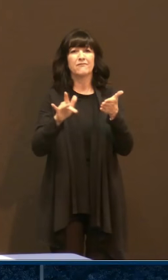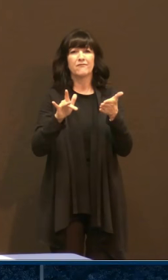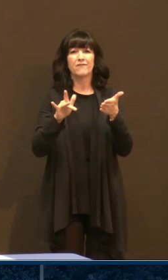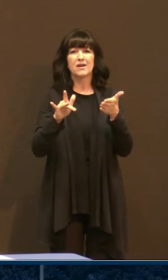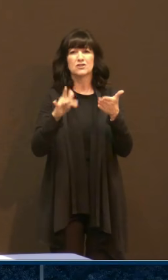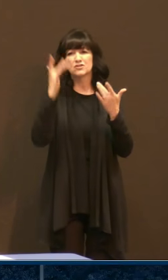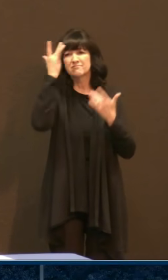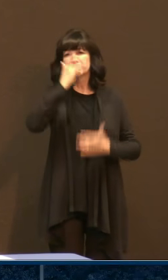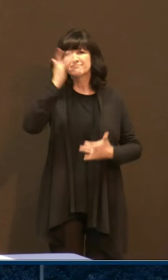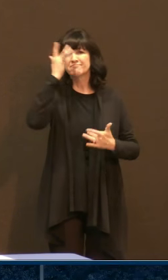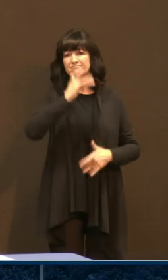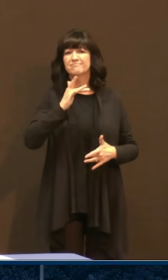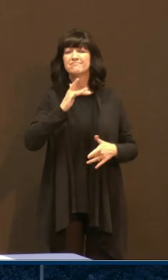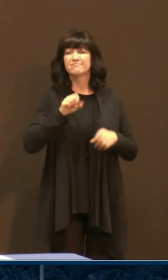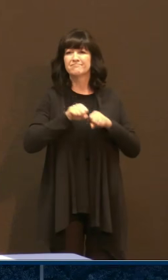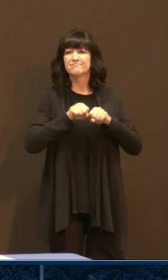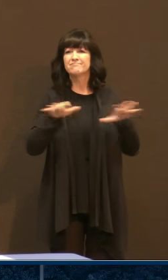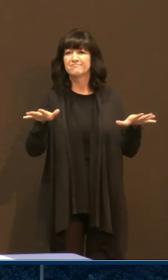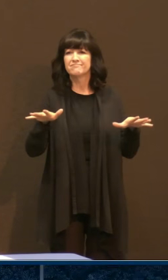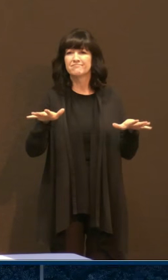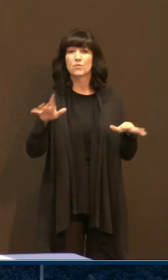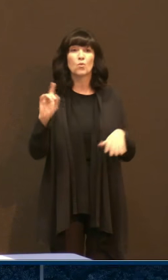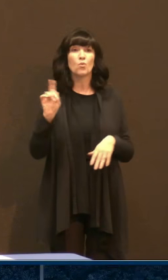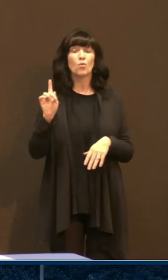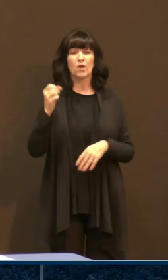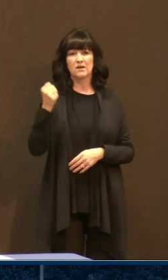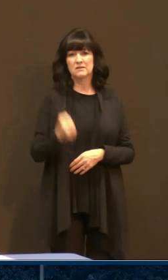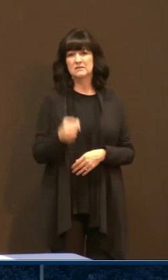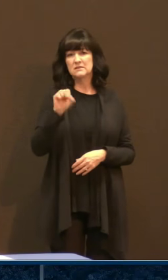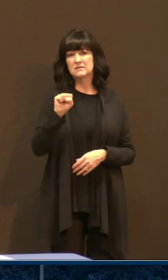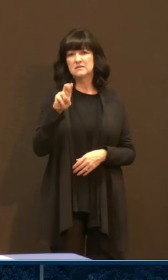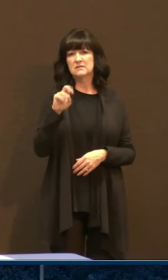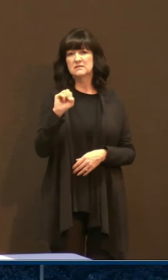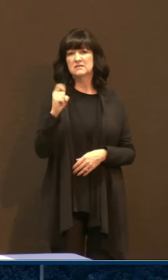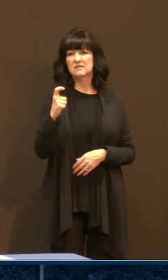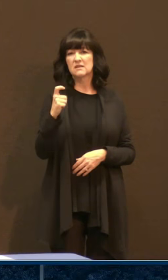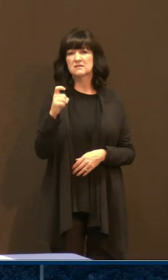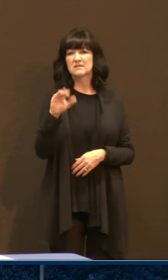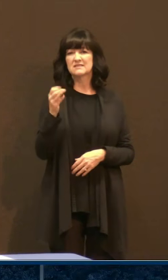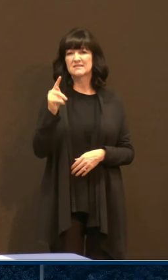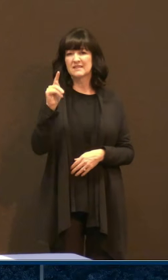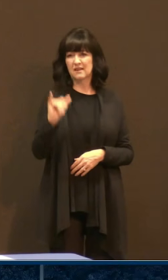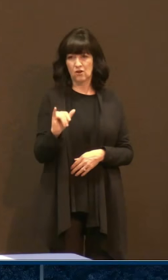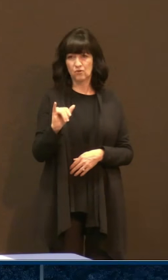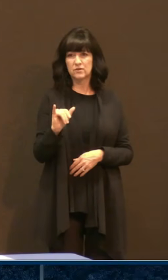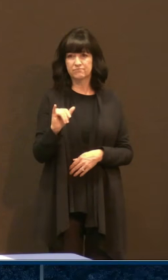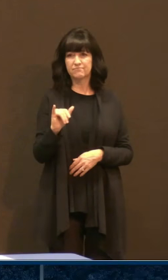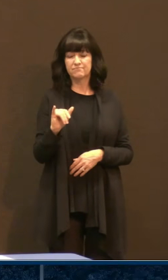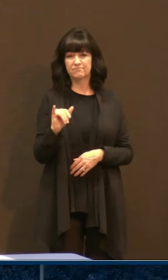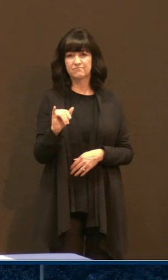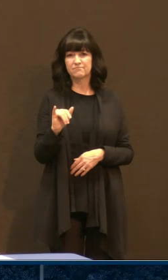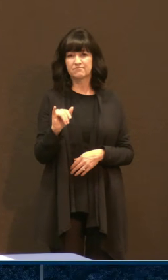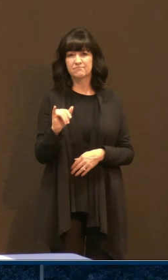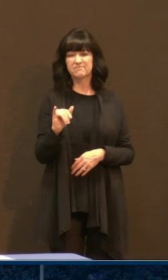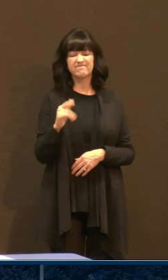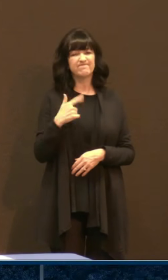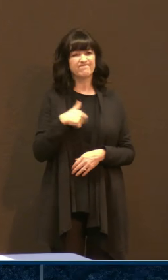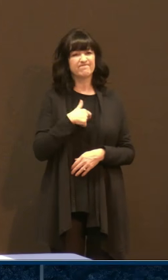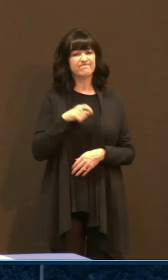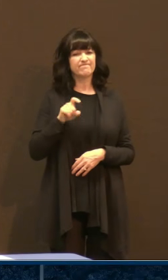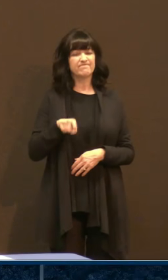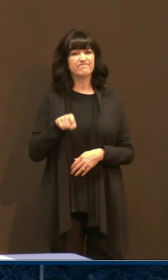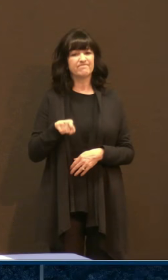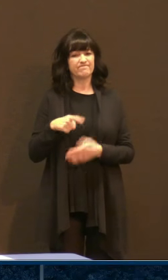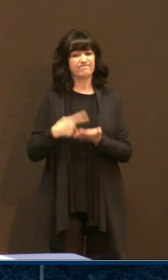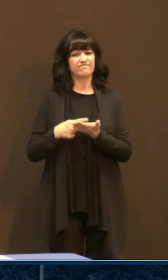in Sussex County, and it is really important that we do everything we can to address this